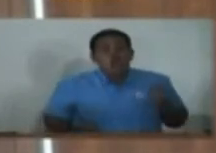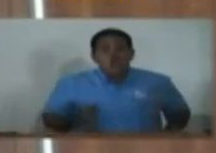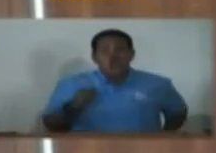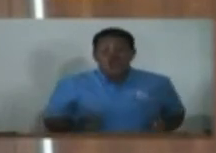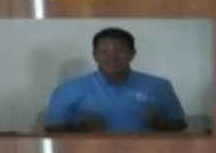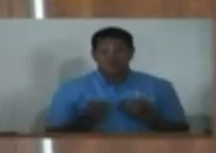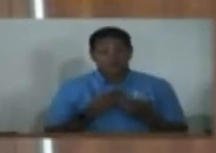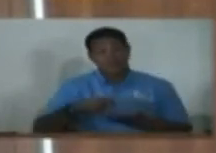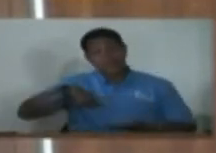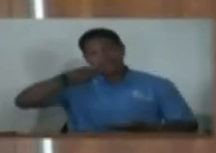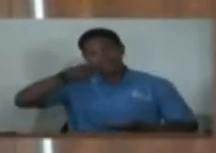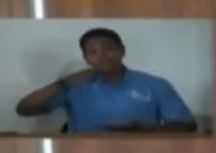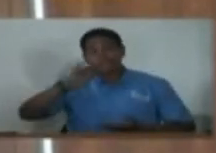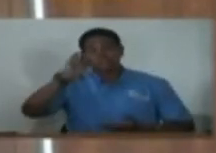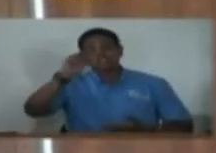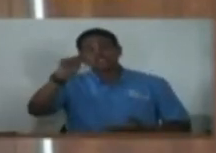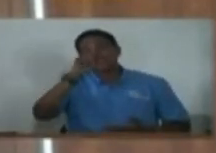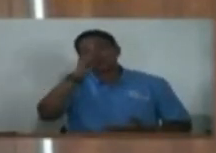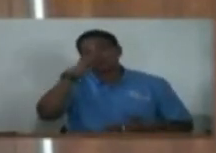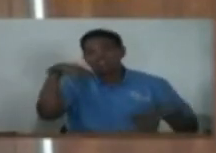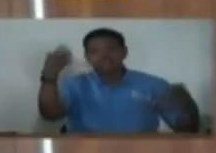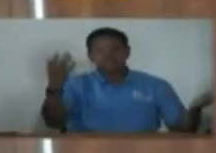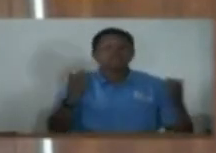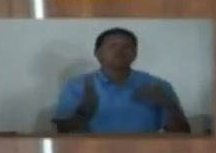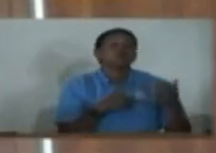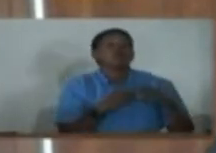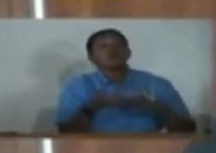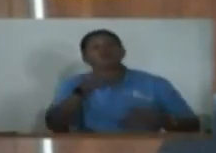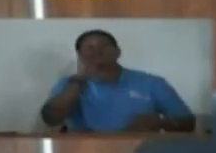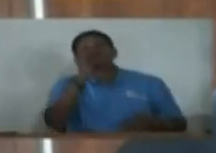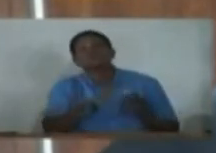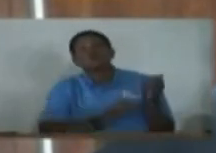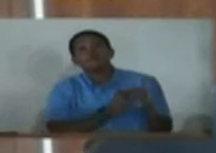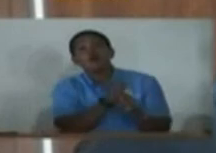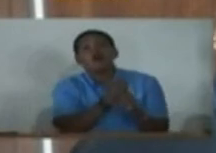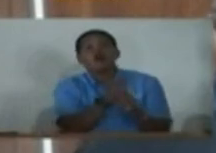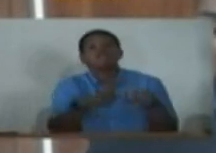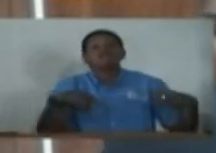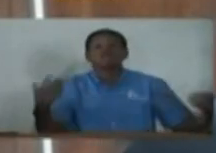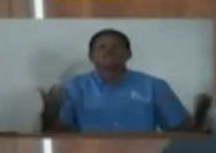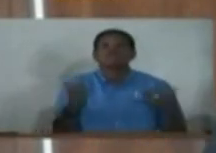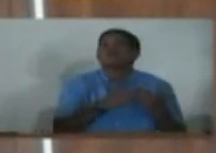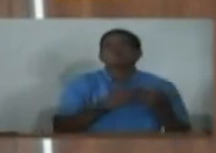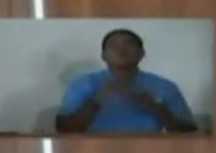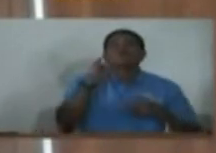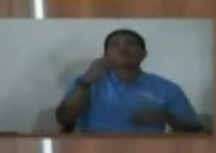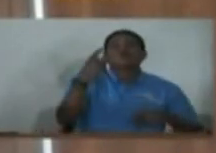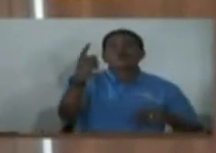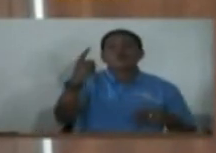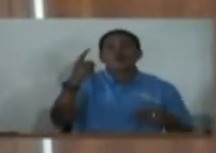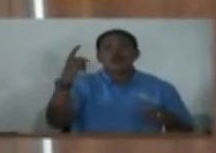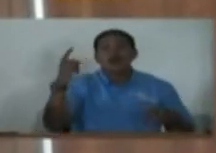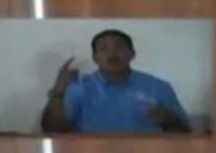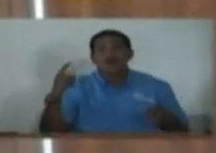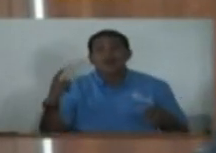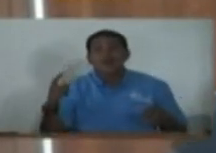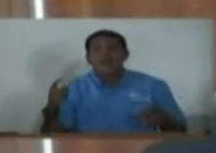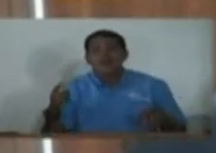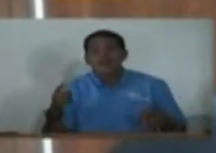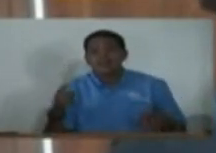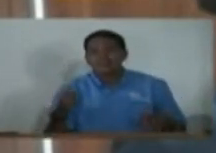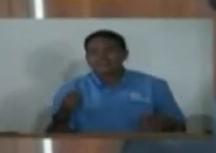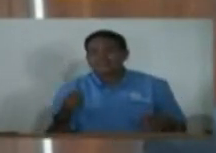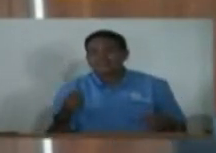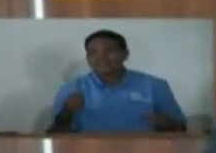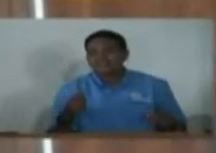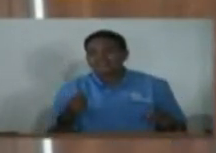it is eating some good jerk chicken, whether it is drinking some coffee, whether it is just having that feisty